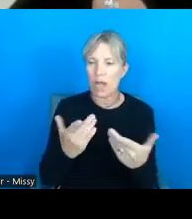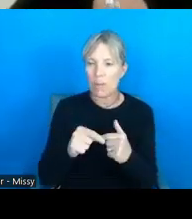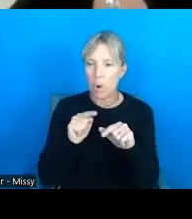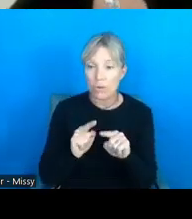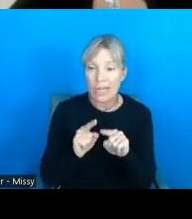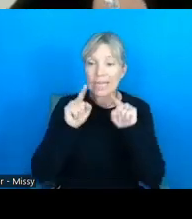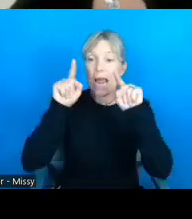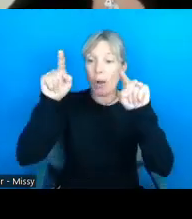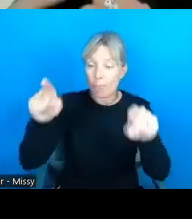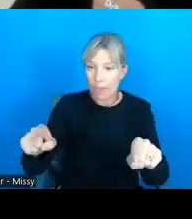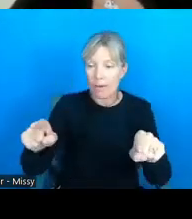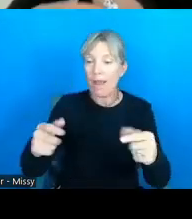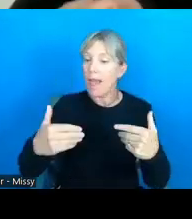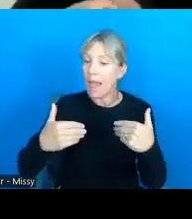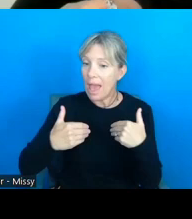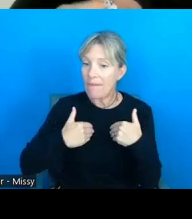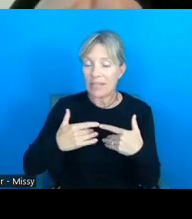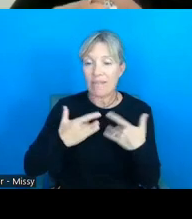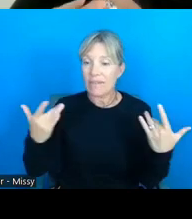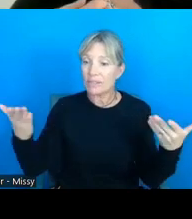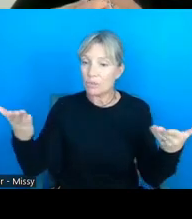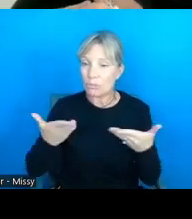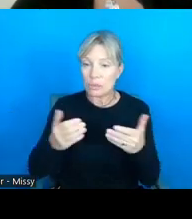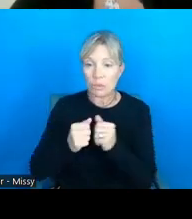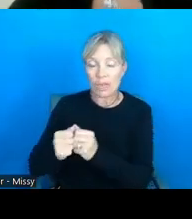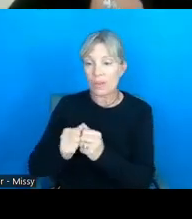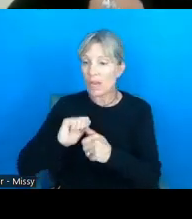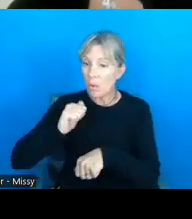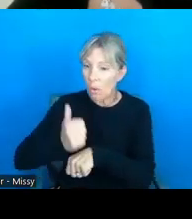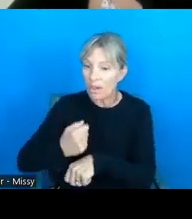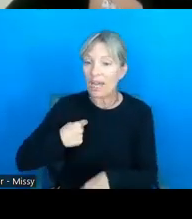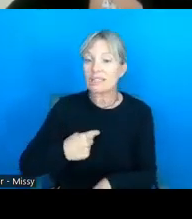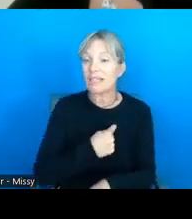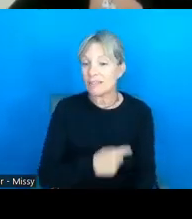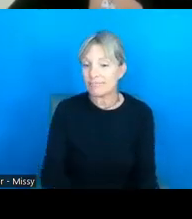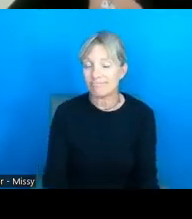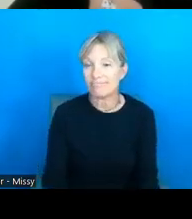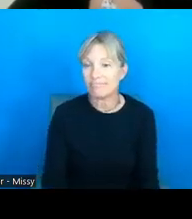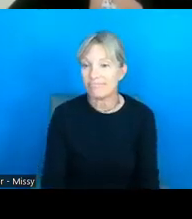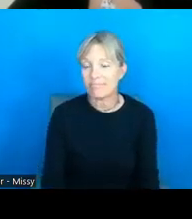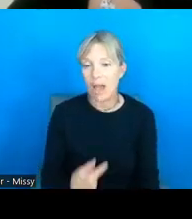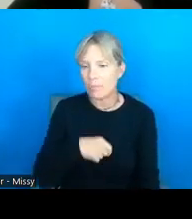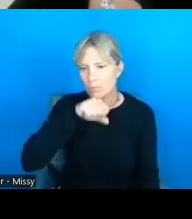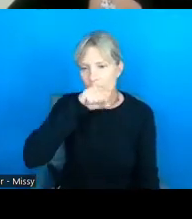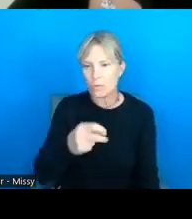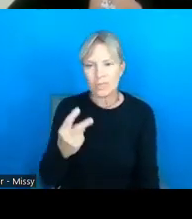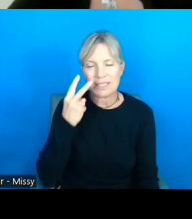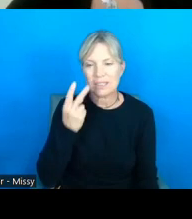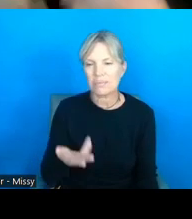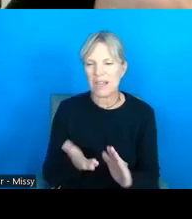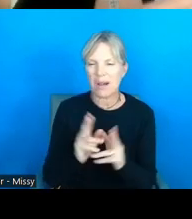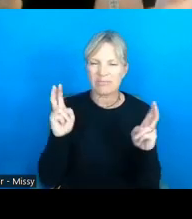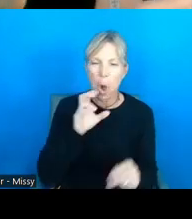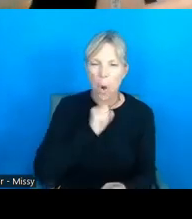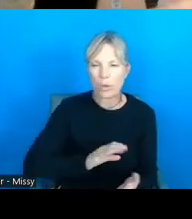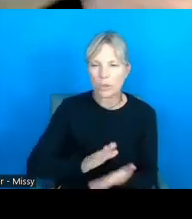you know, having events to bring us together and organize us. I would love to see us go old school.